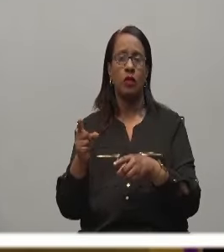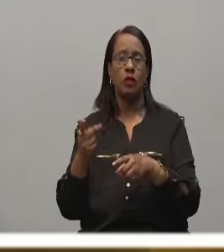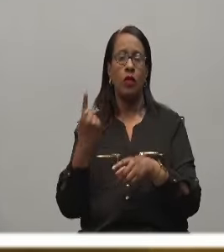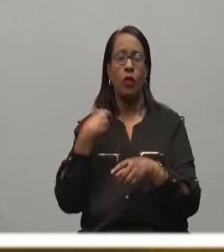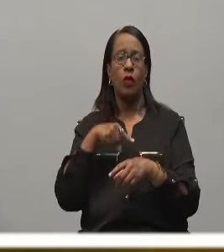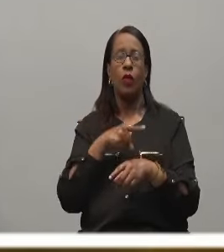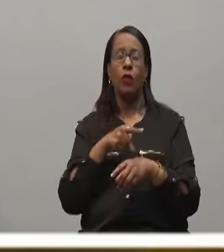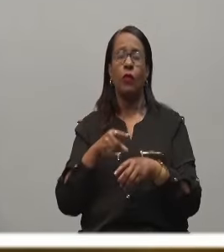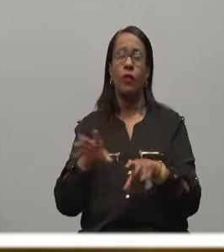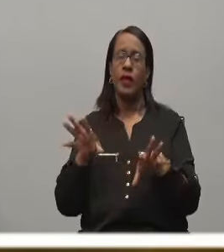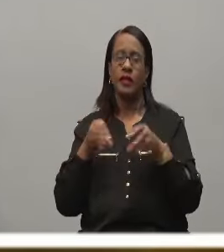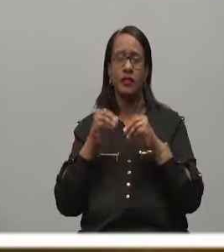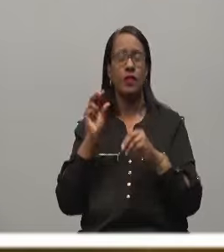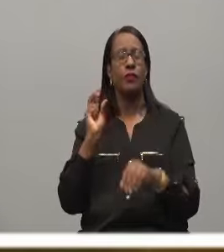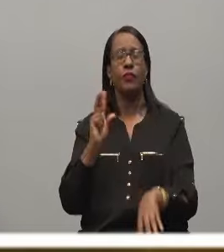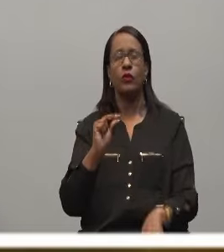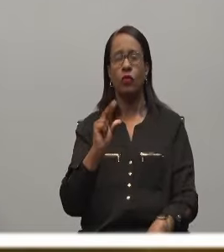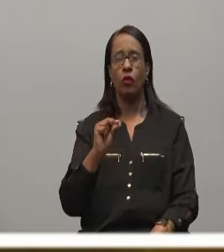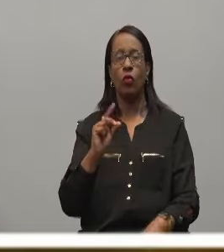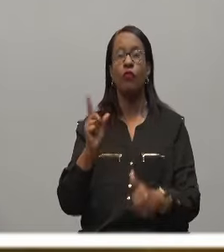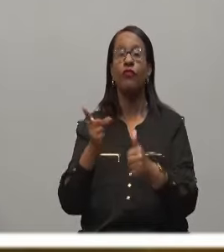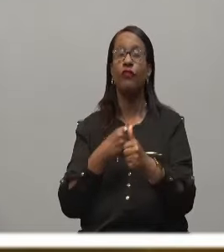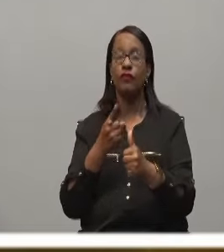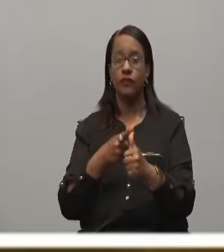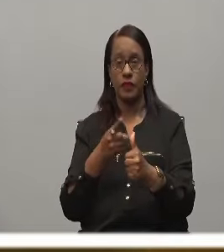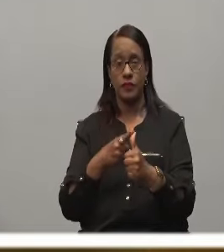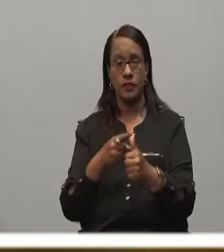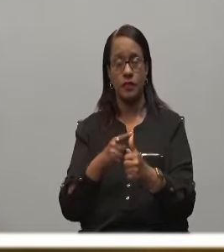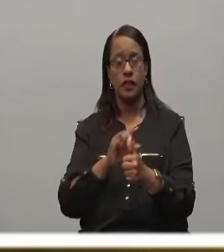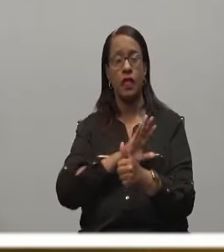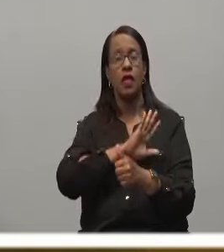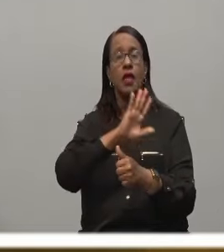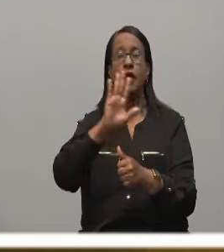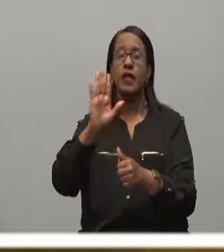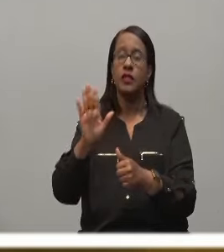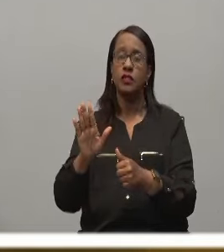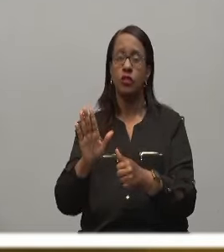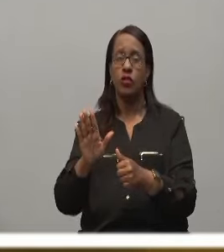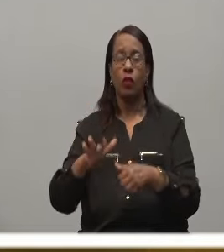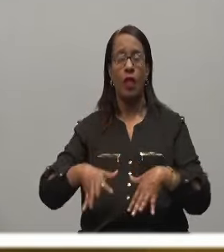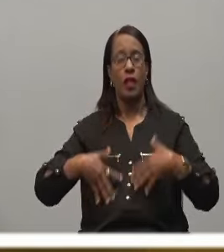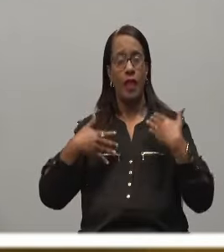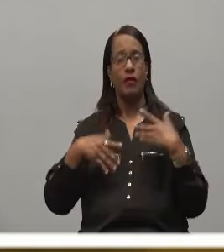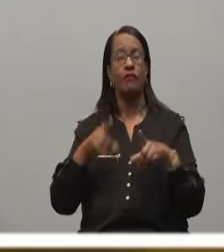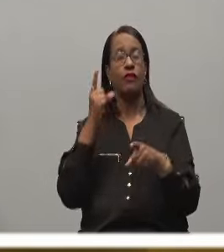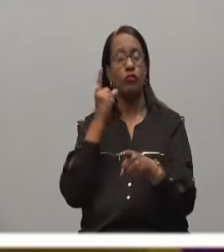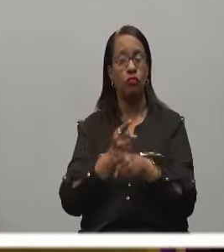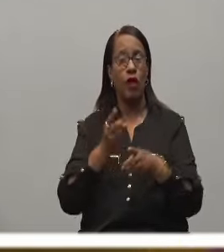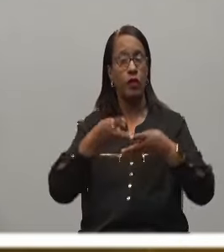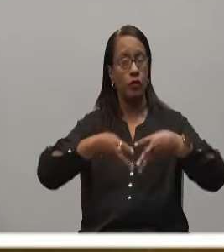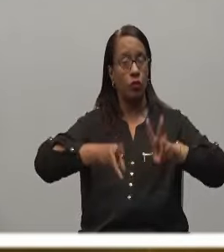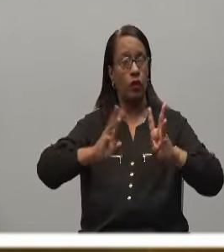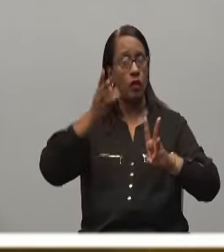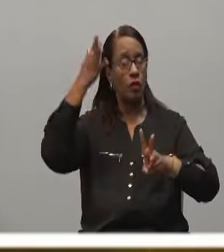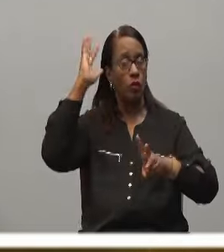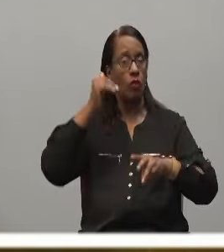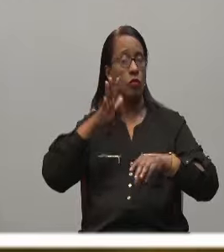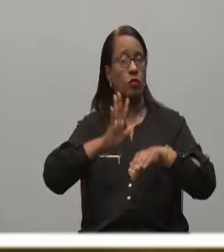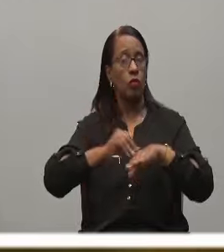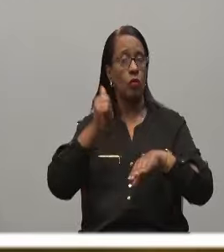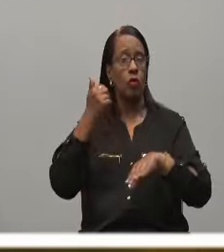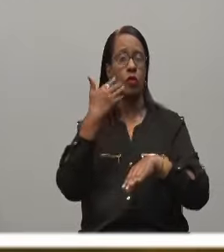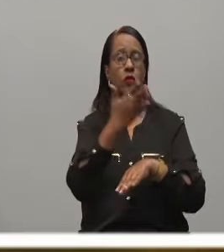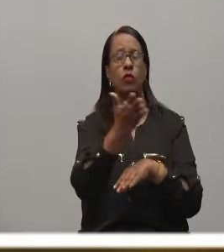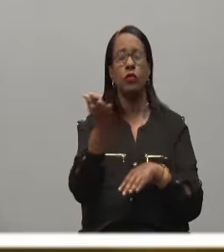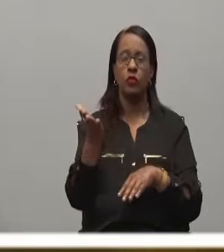that. It's first and foremost, is your life heading in the direction that God is calling you?